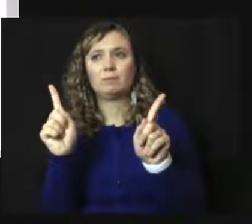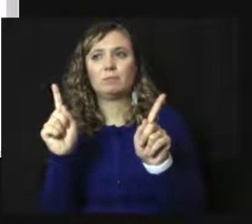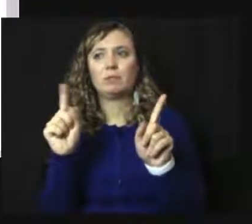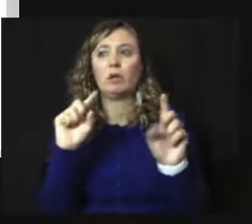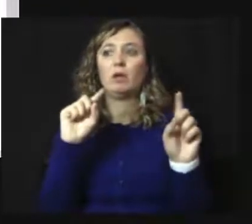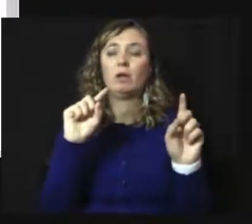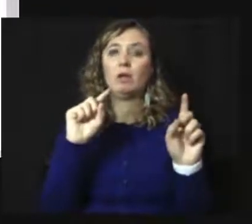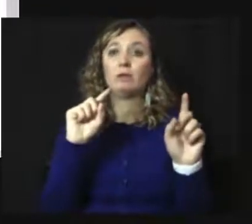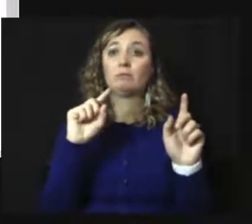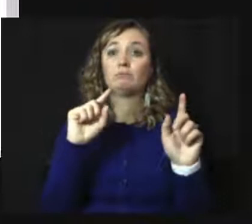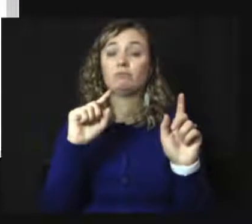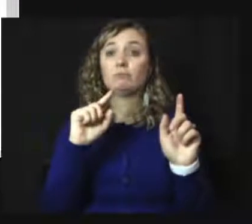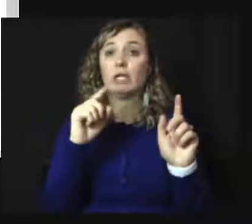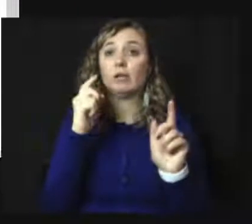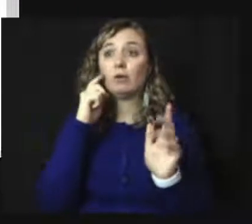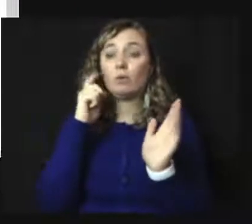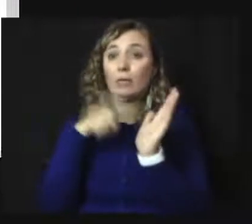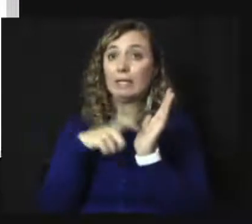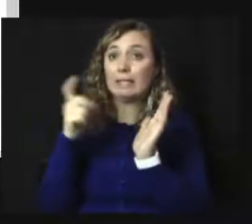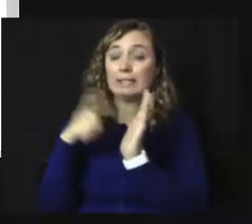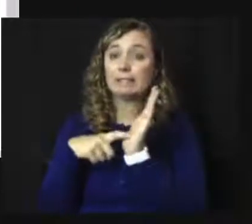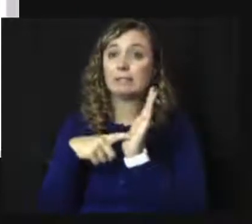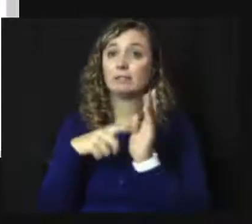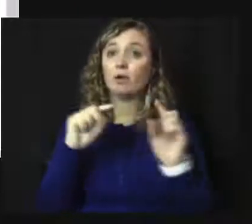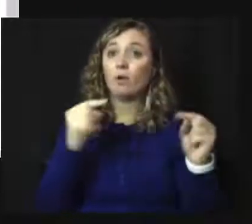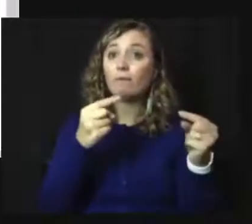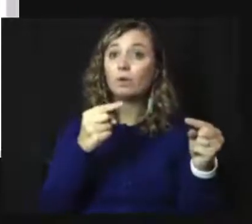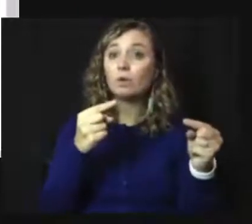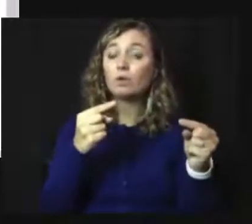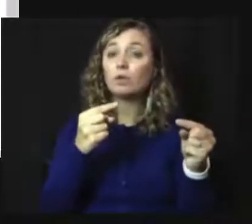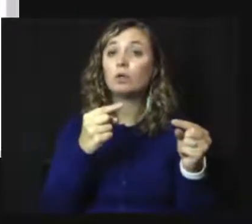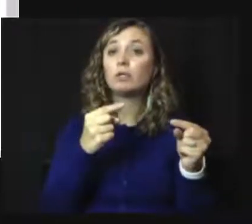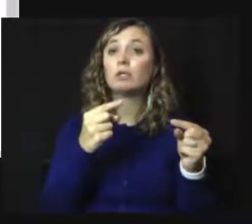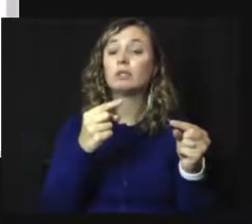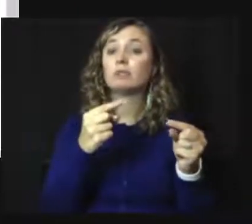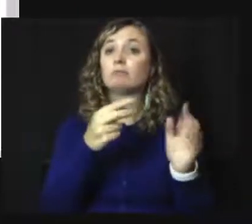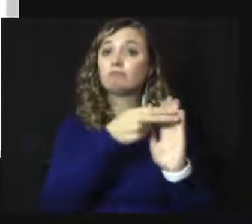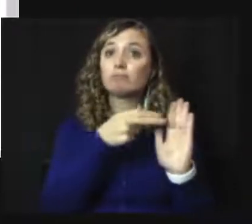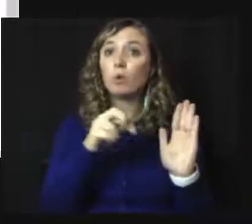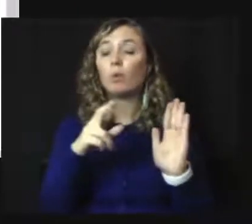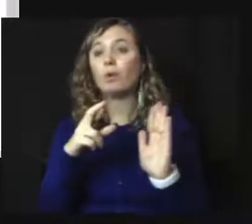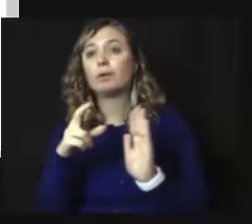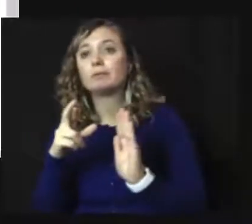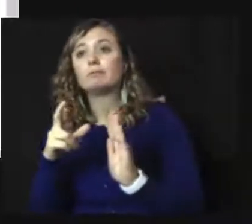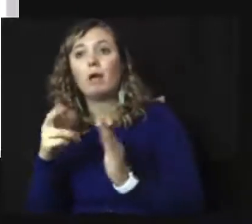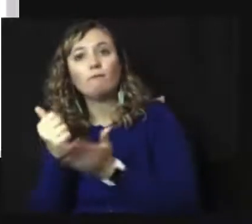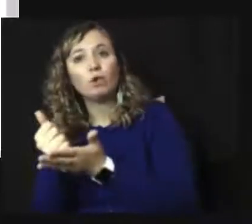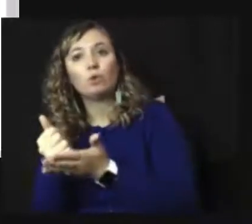real time, a harmful stereotype or a helpful categorization.